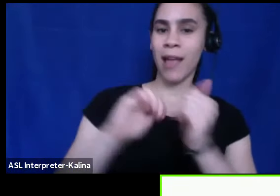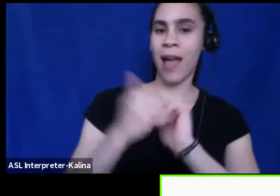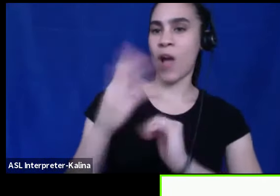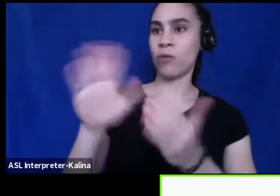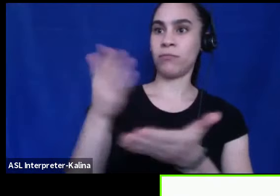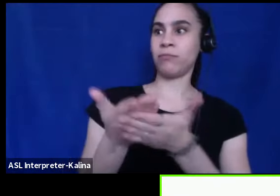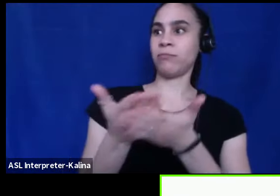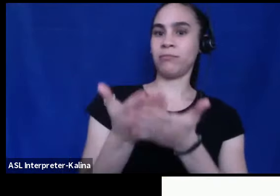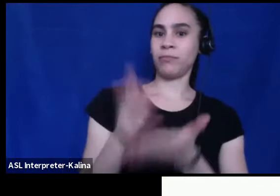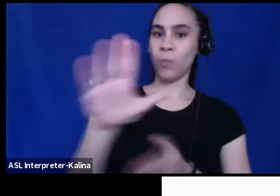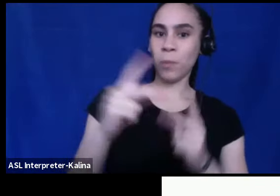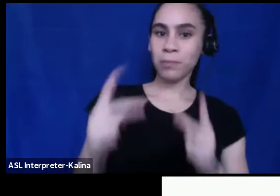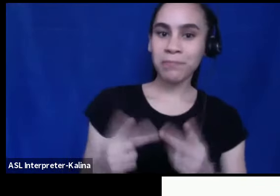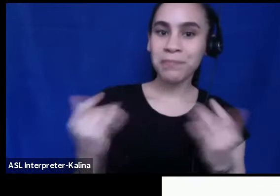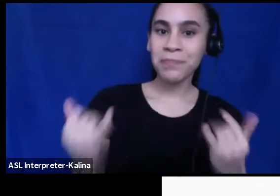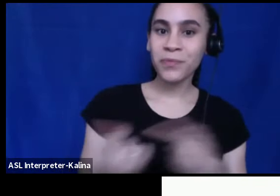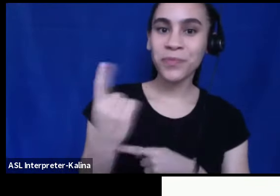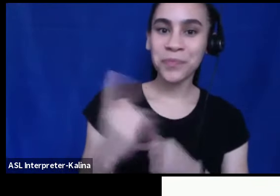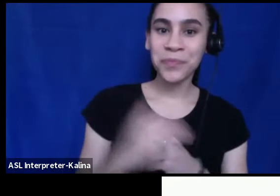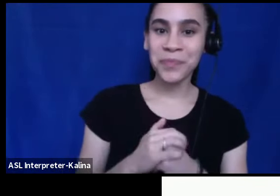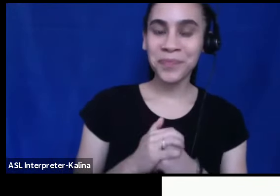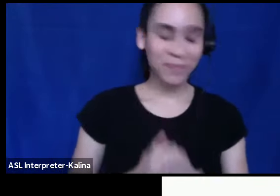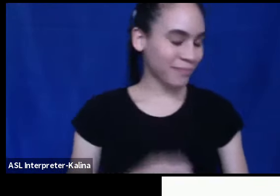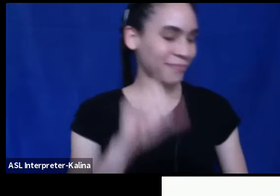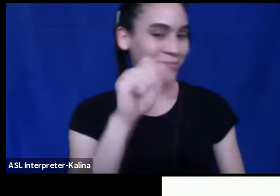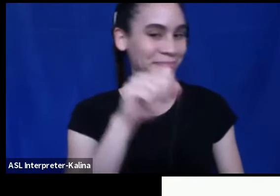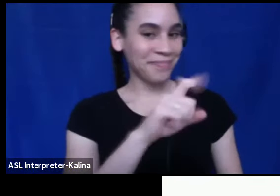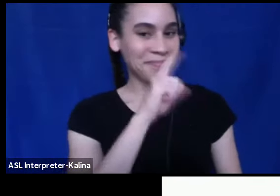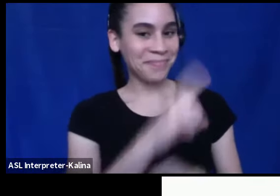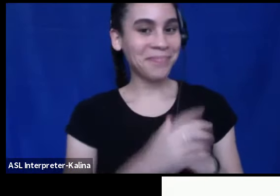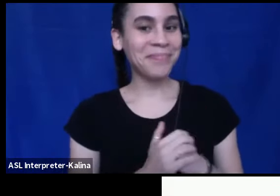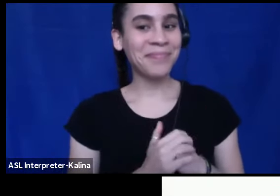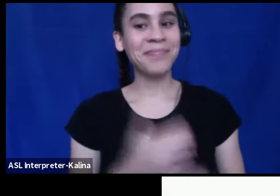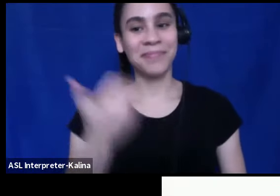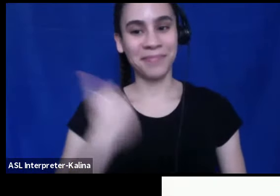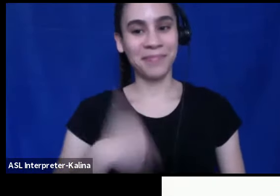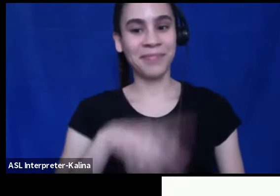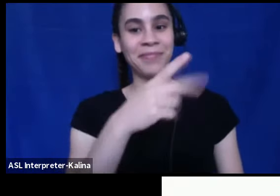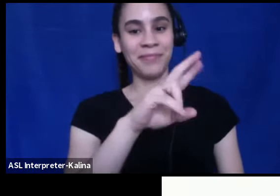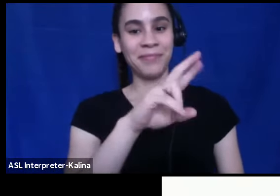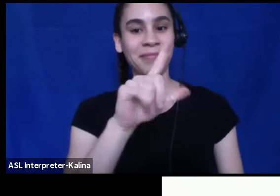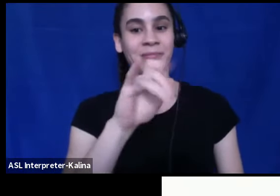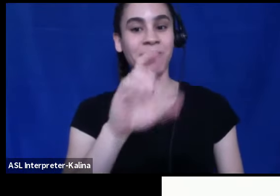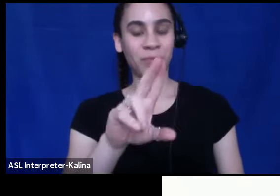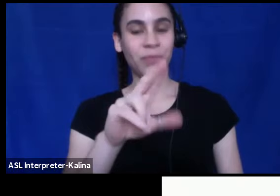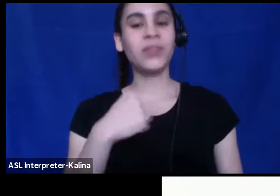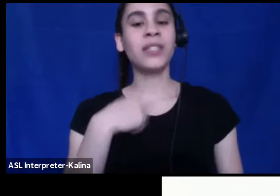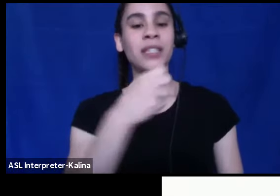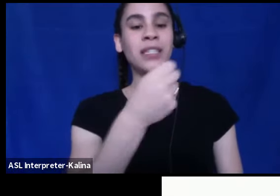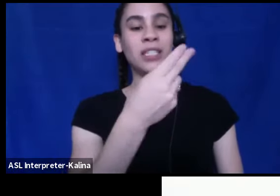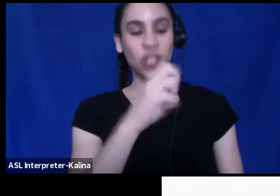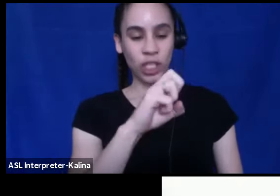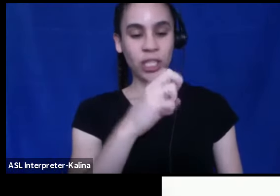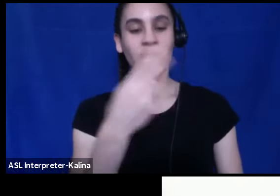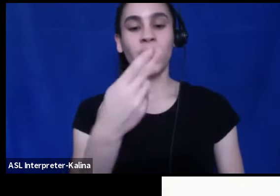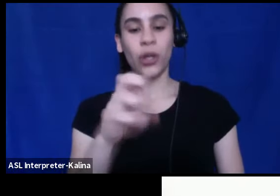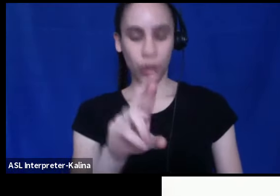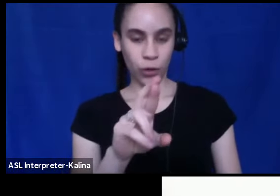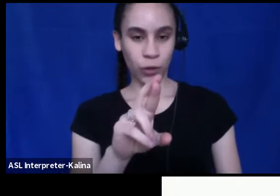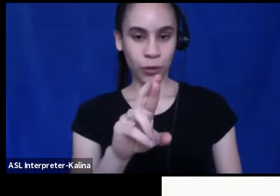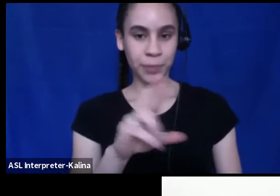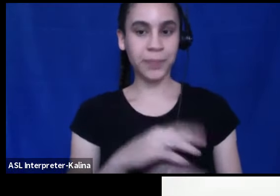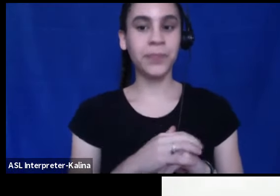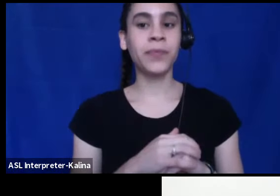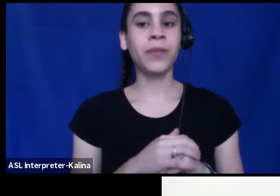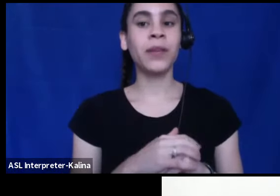today? Yeah, absolutely. So my name's KR Liu. My pronouns are she and her. I